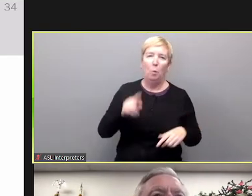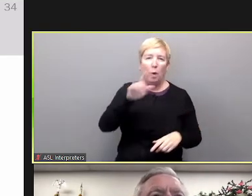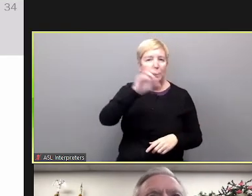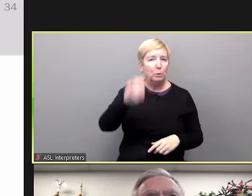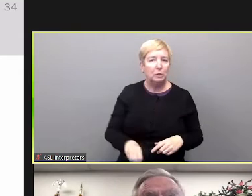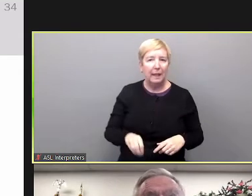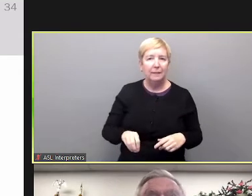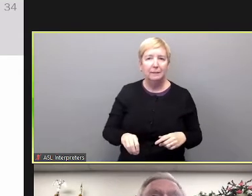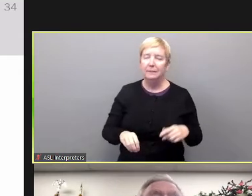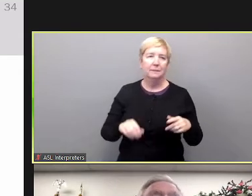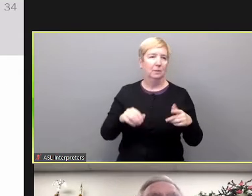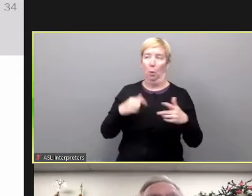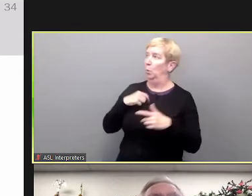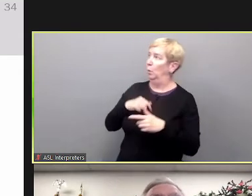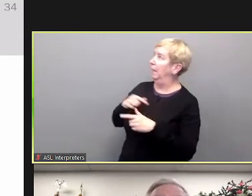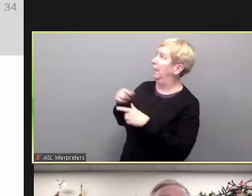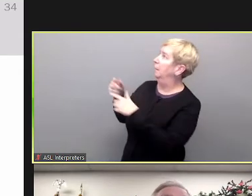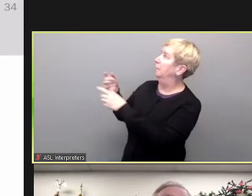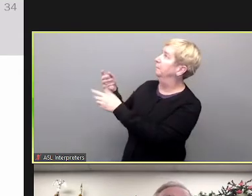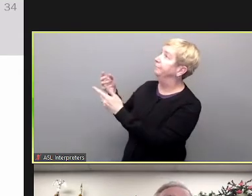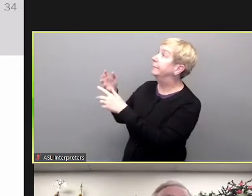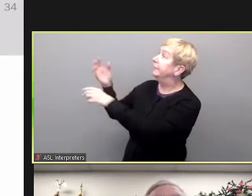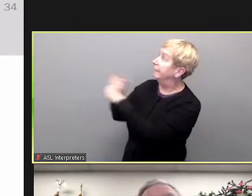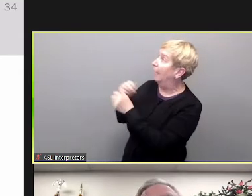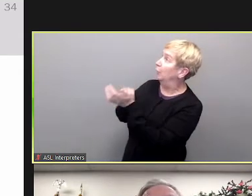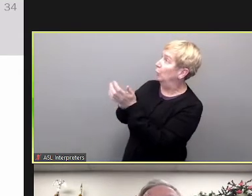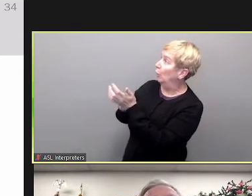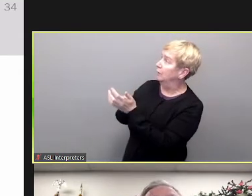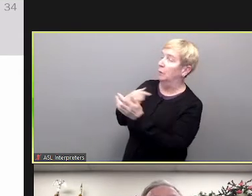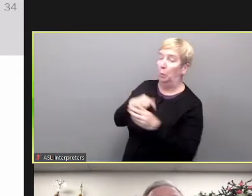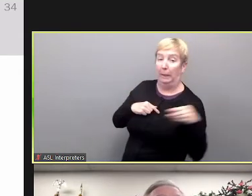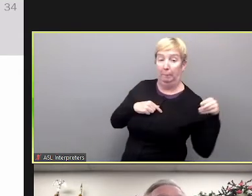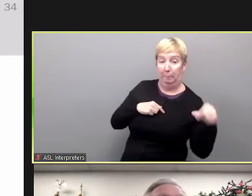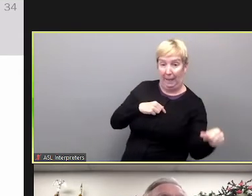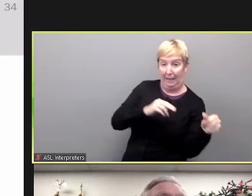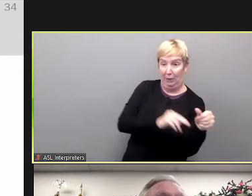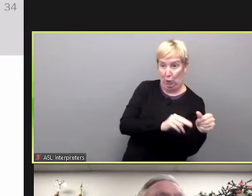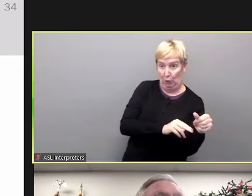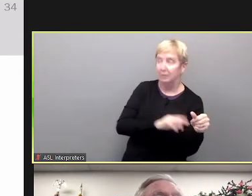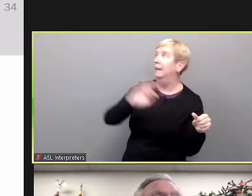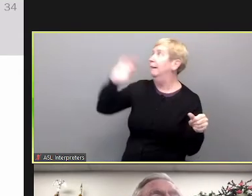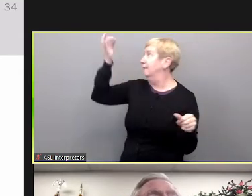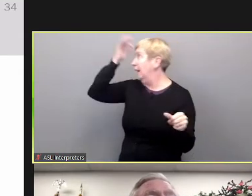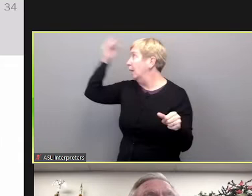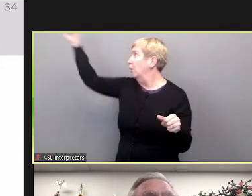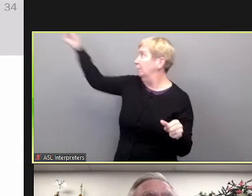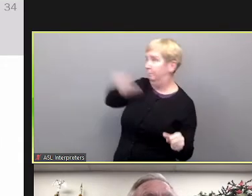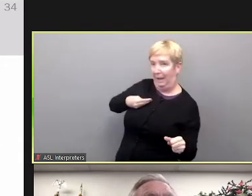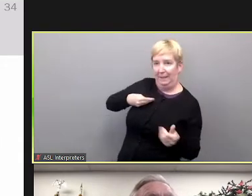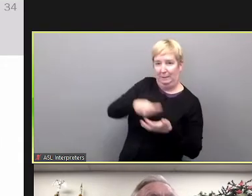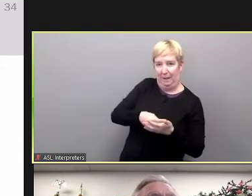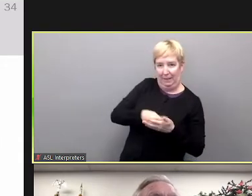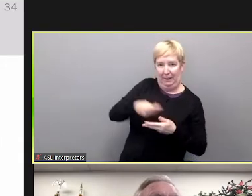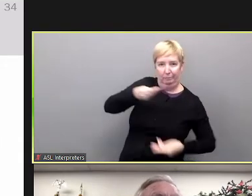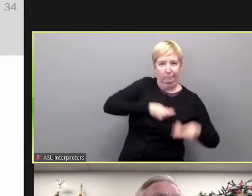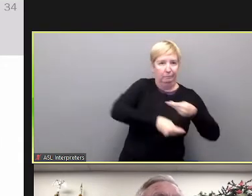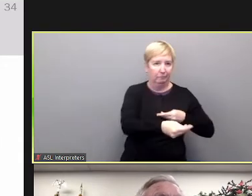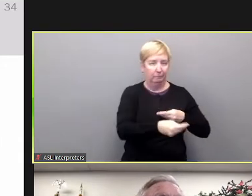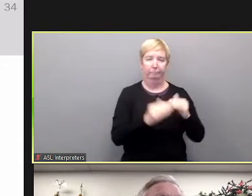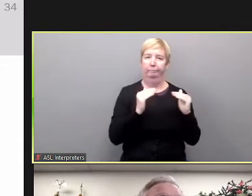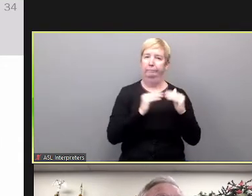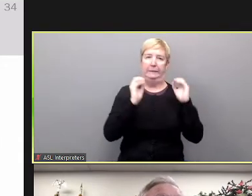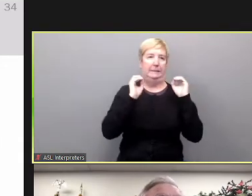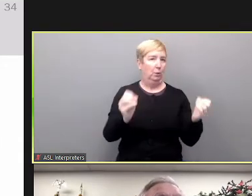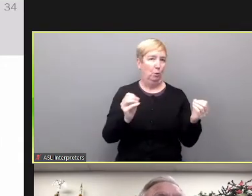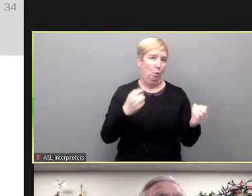so it's actually federal taxpayer dollars, us and many others that help support this